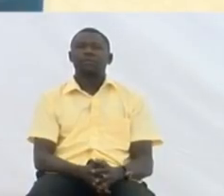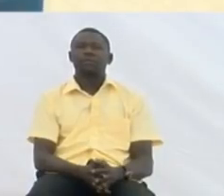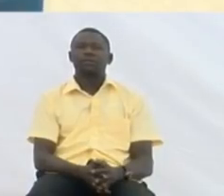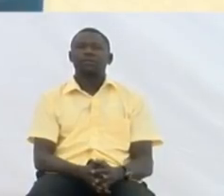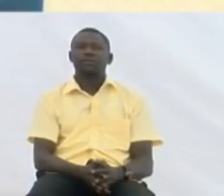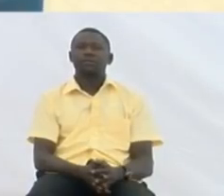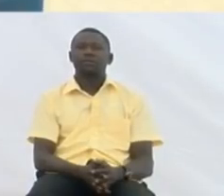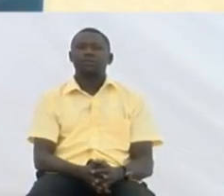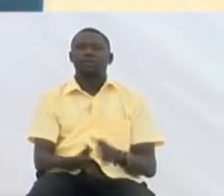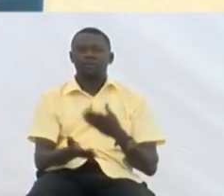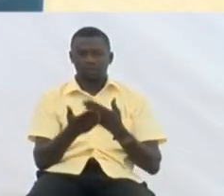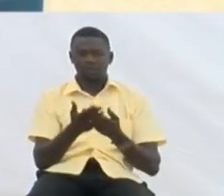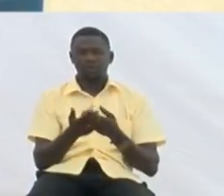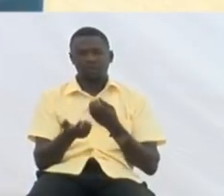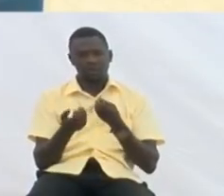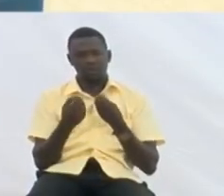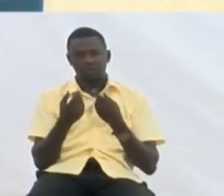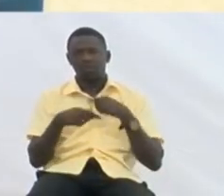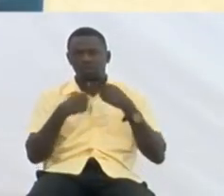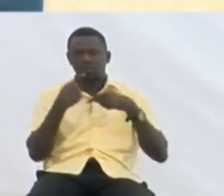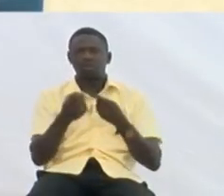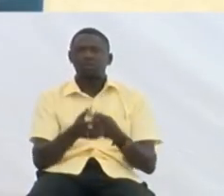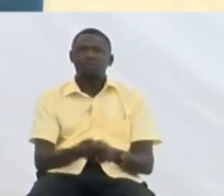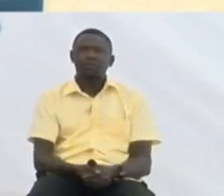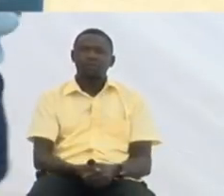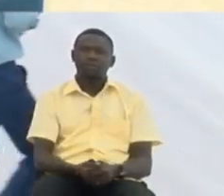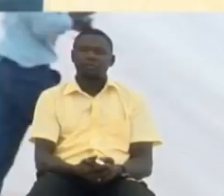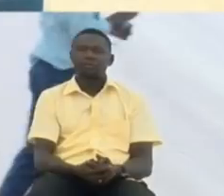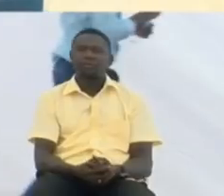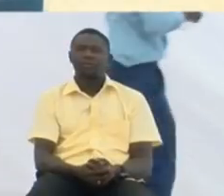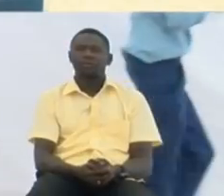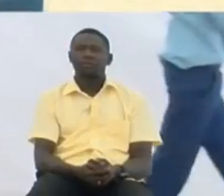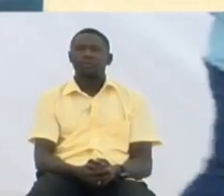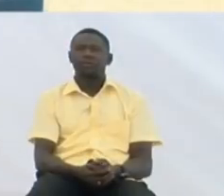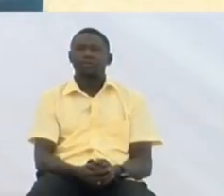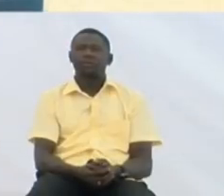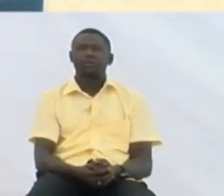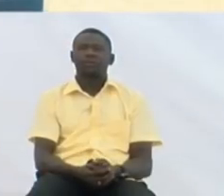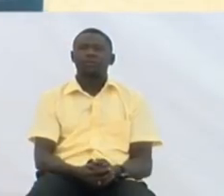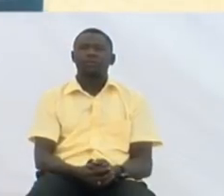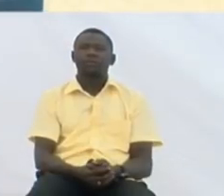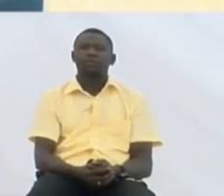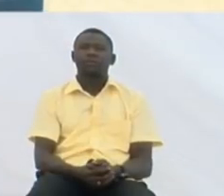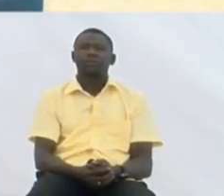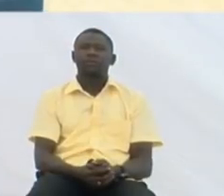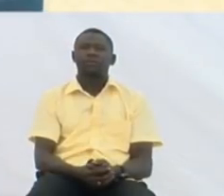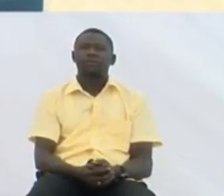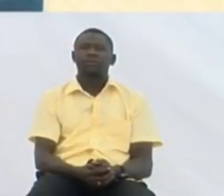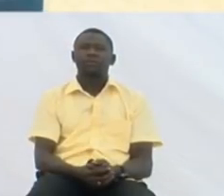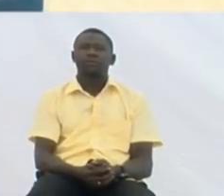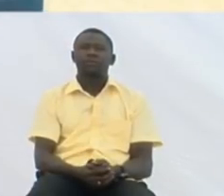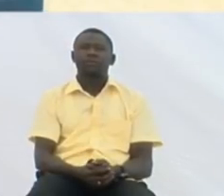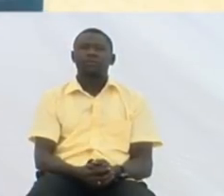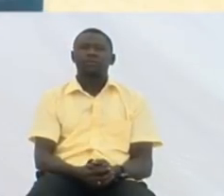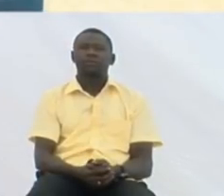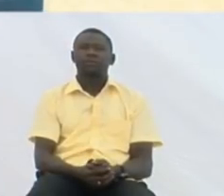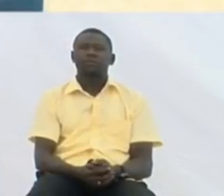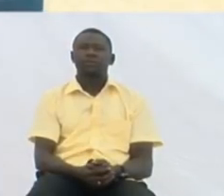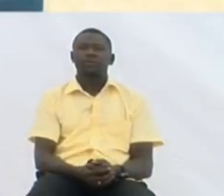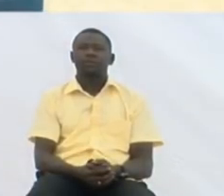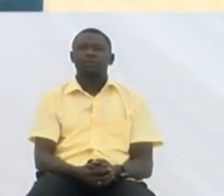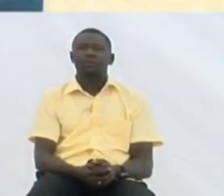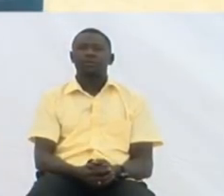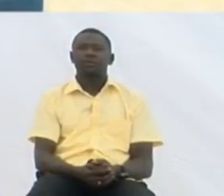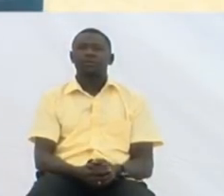Kindly tell us about it. Yo, wo bula nyolo wo fonye mbang. Wo bula nyolo ning APR